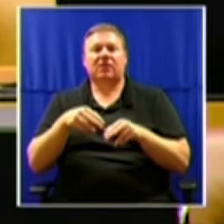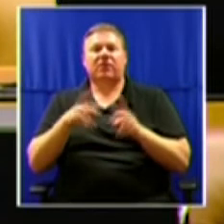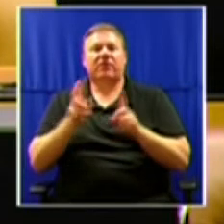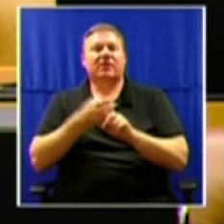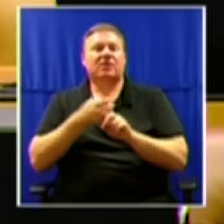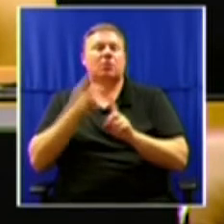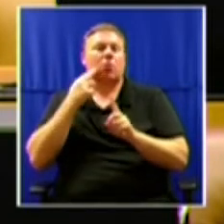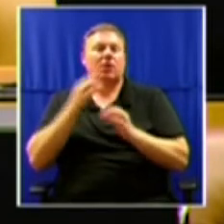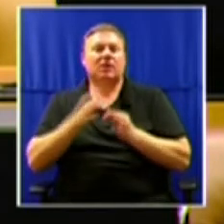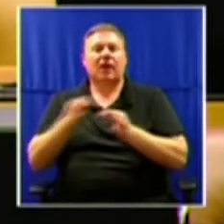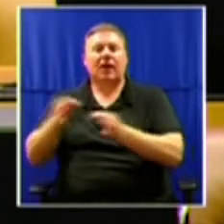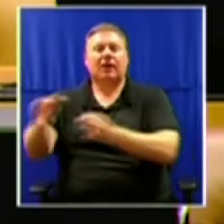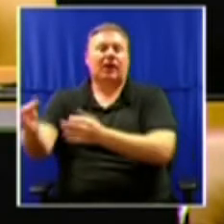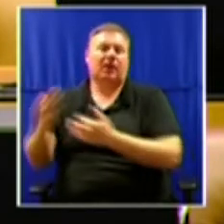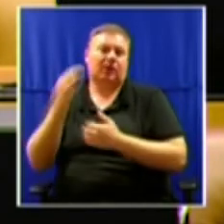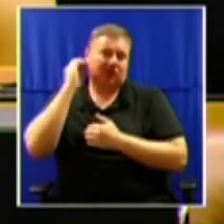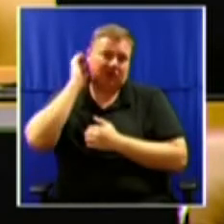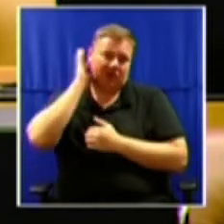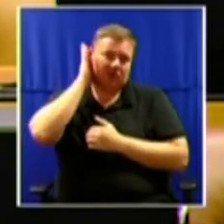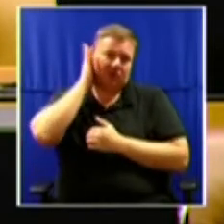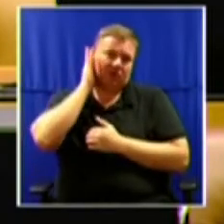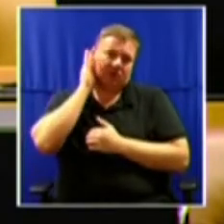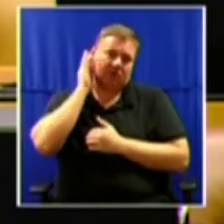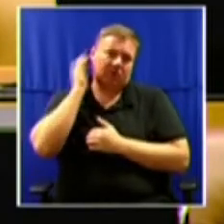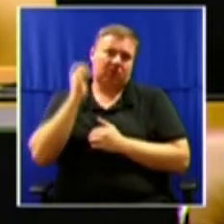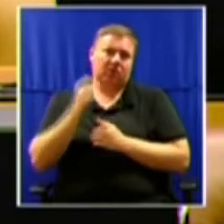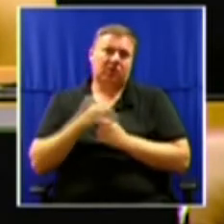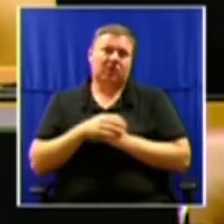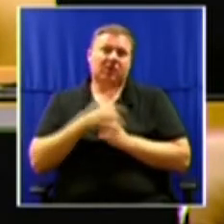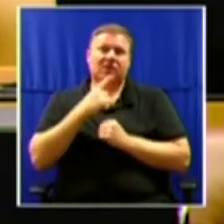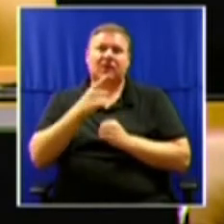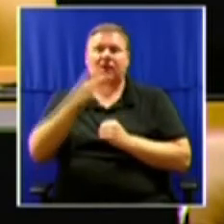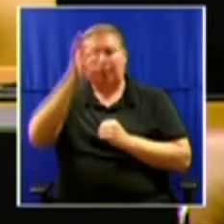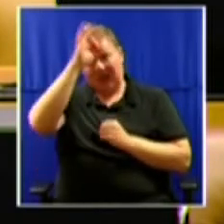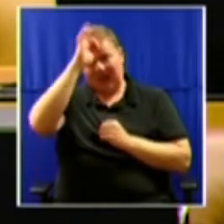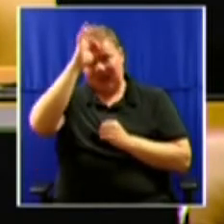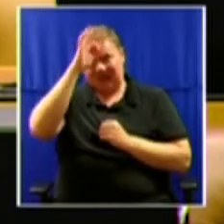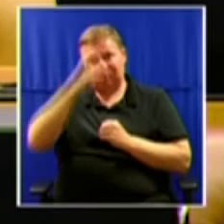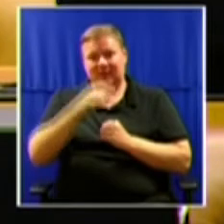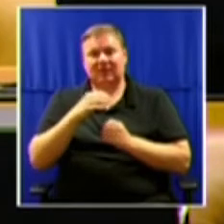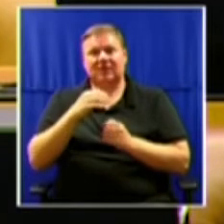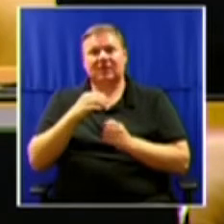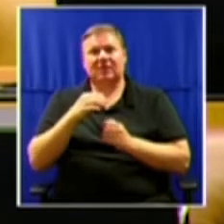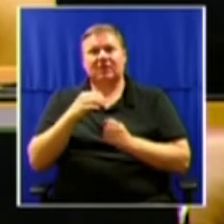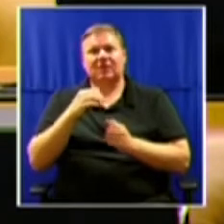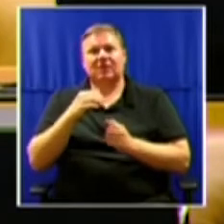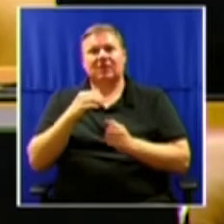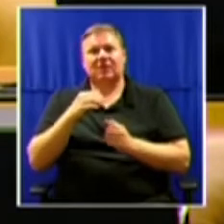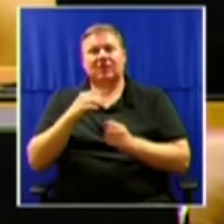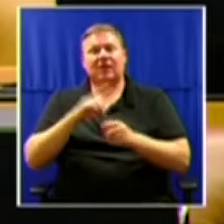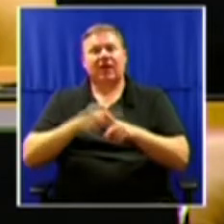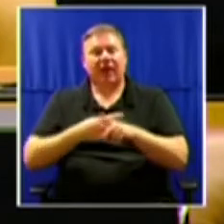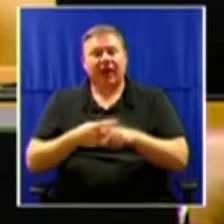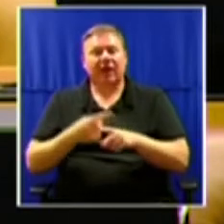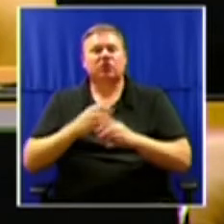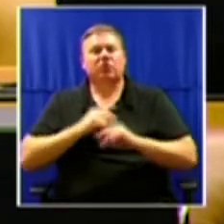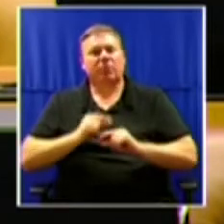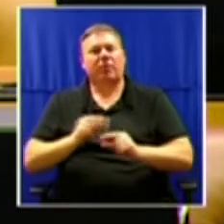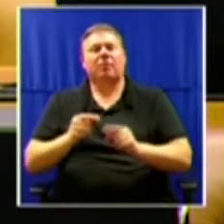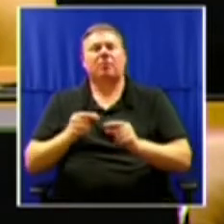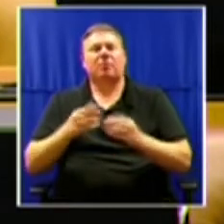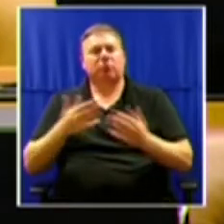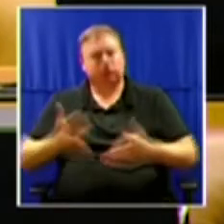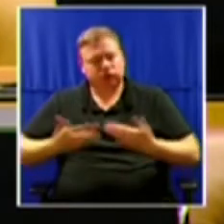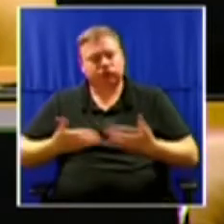there's an orientation to say police must take extra caution and extra speed. As